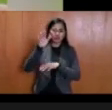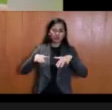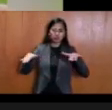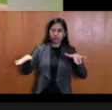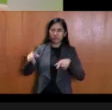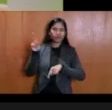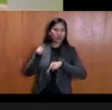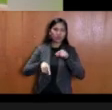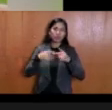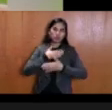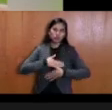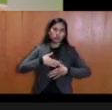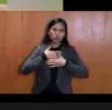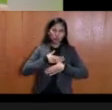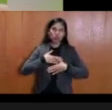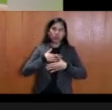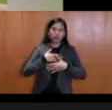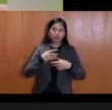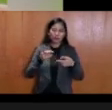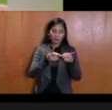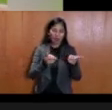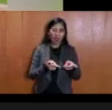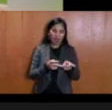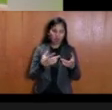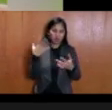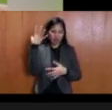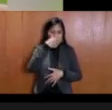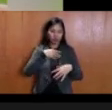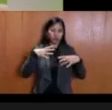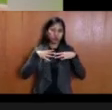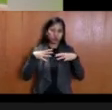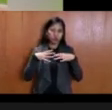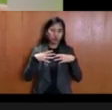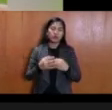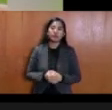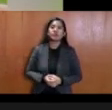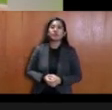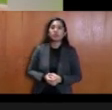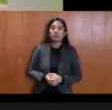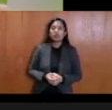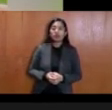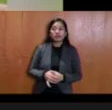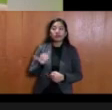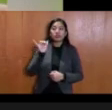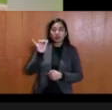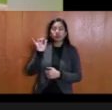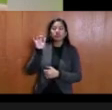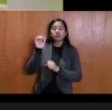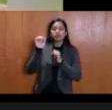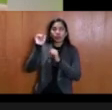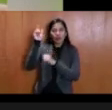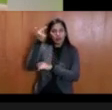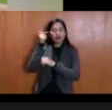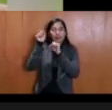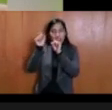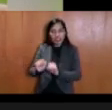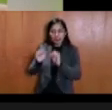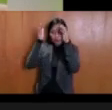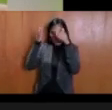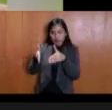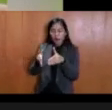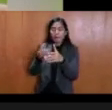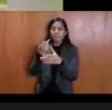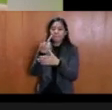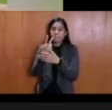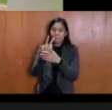enjoy, sustainable destinations. So I think that is one area where the government can really focus heavily, both